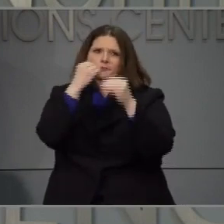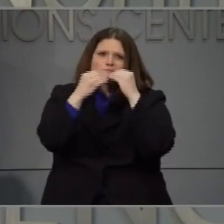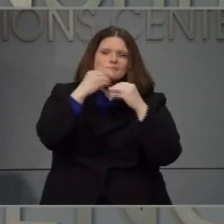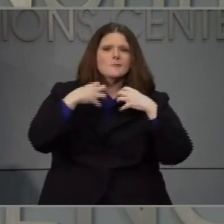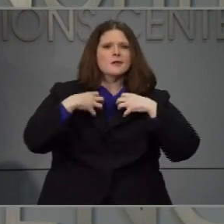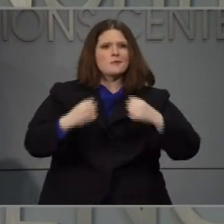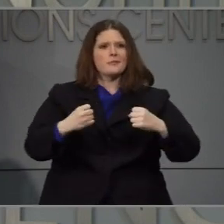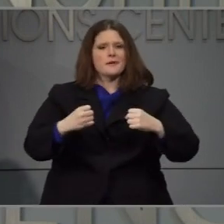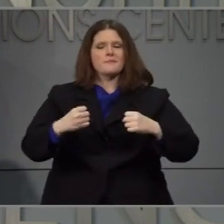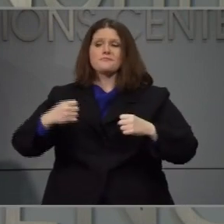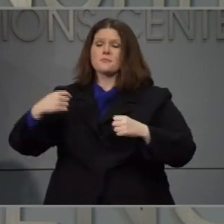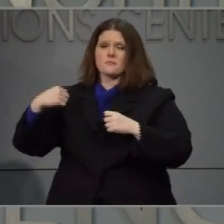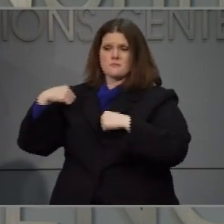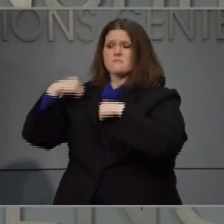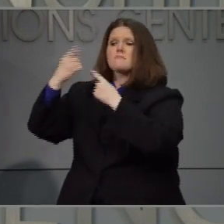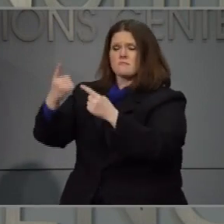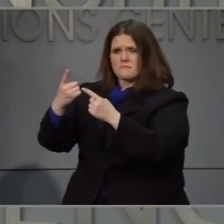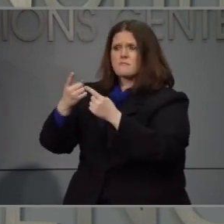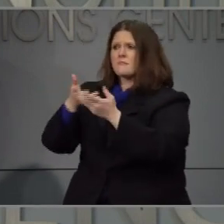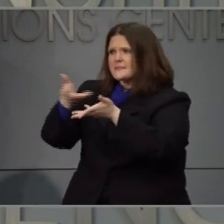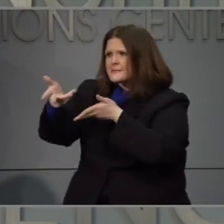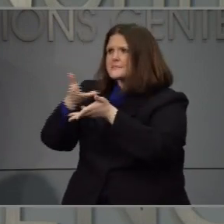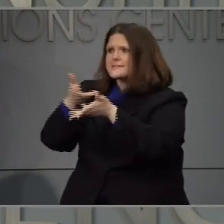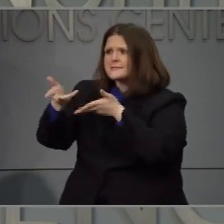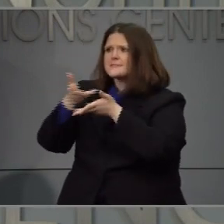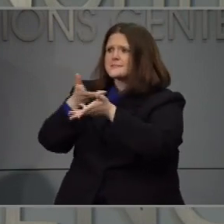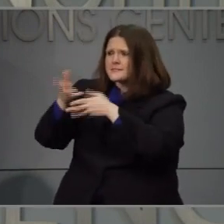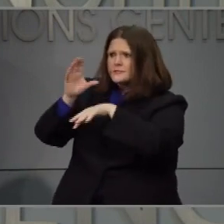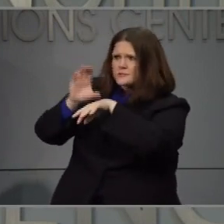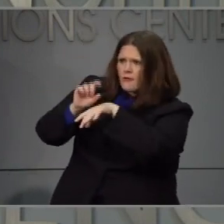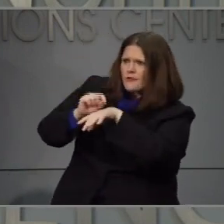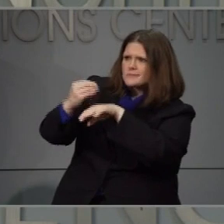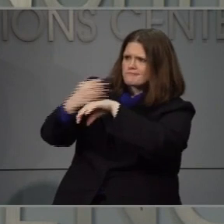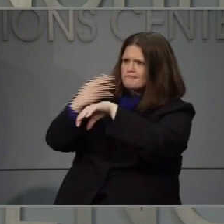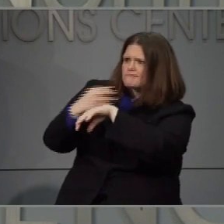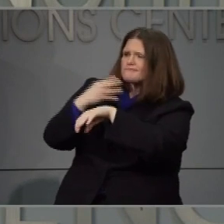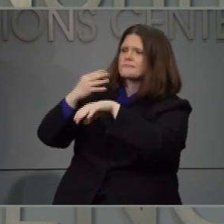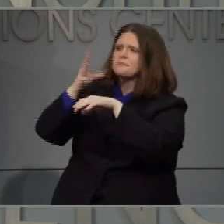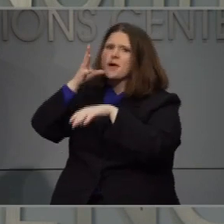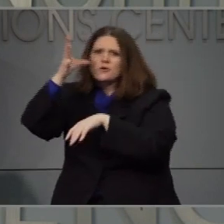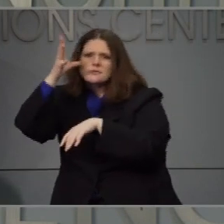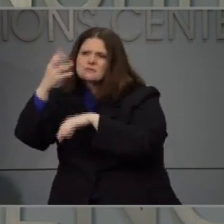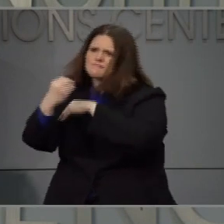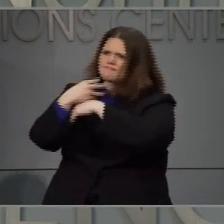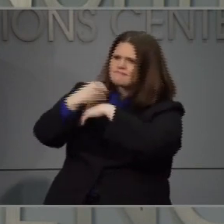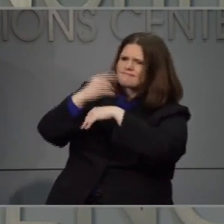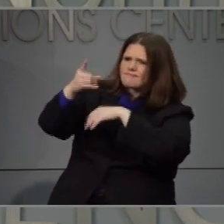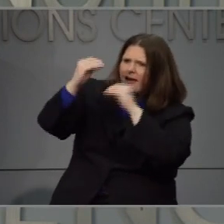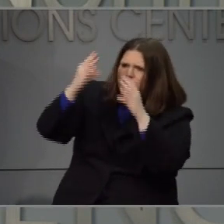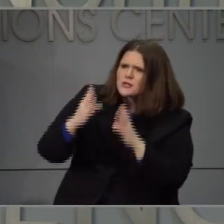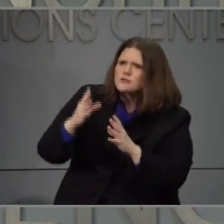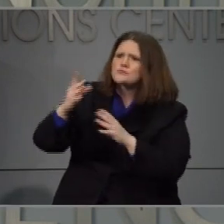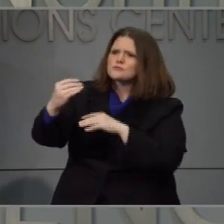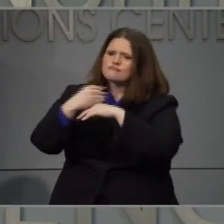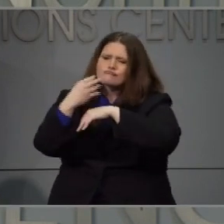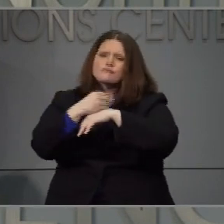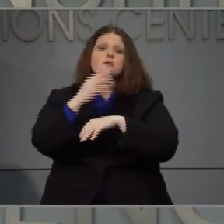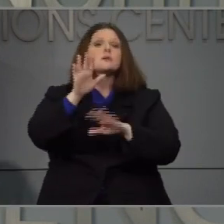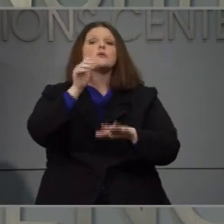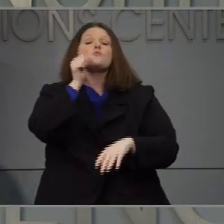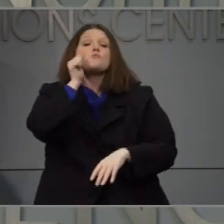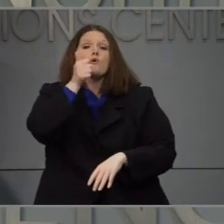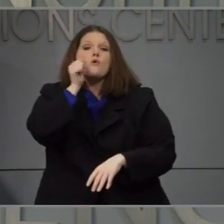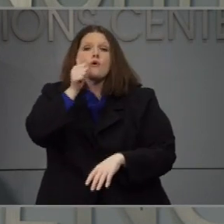been consulting with educators and parents and others, and tomorrow we will have an announcement. I will